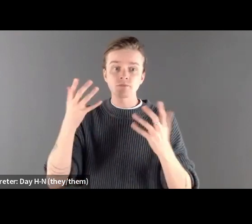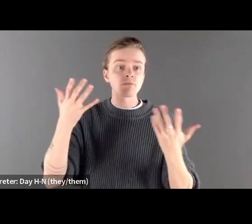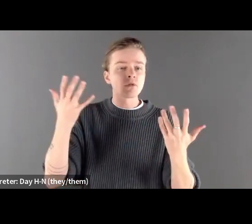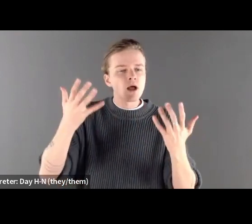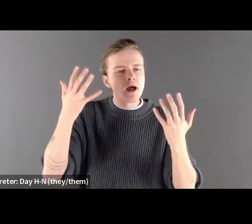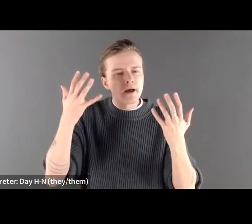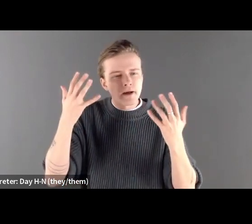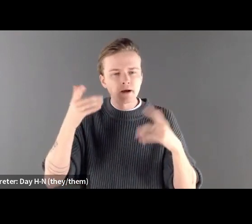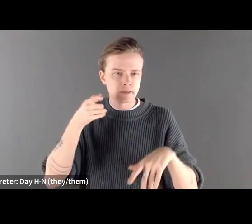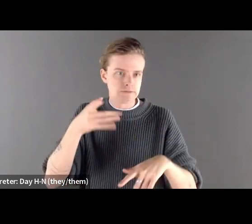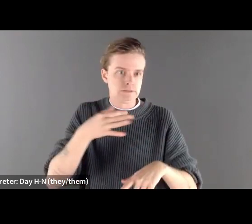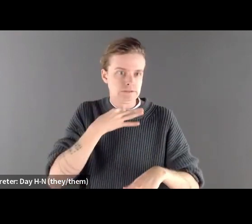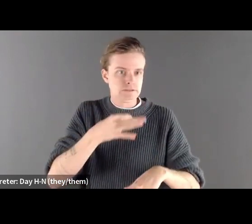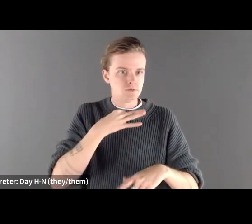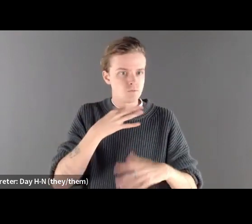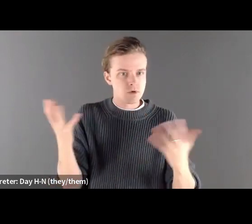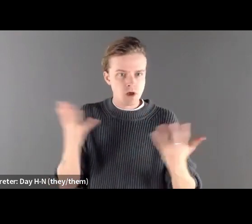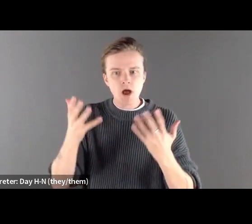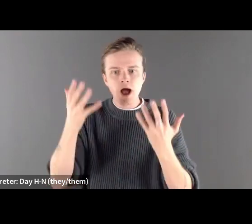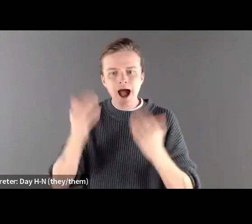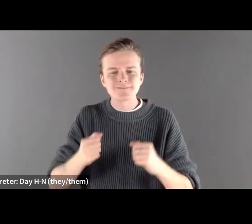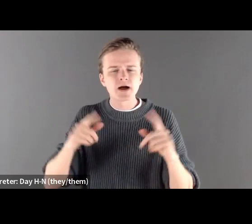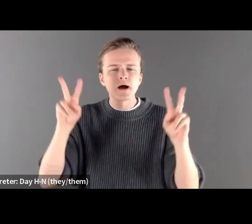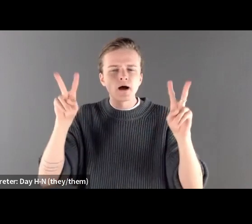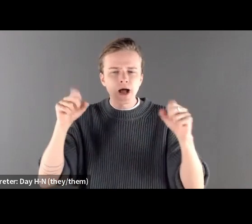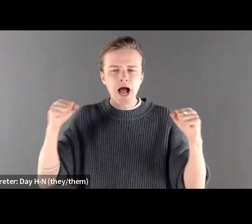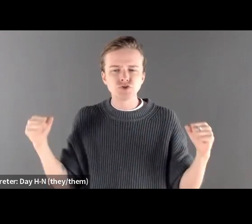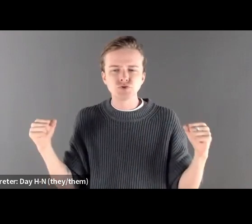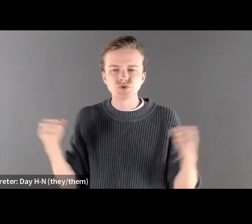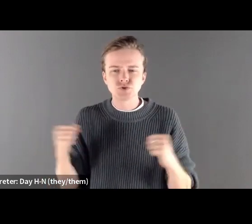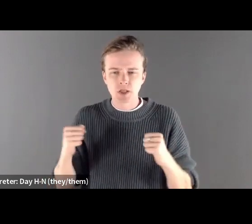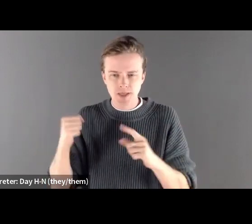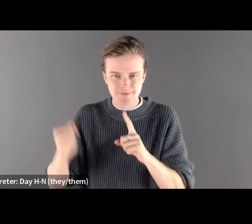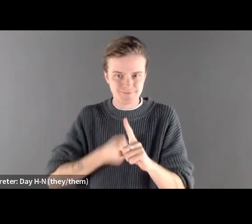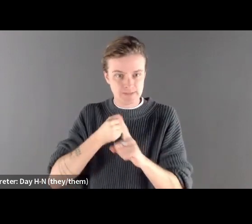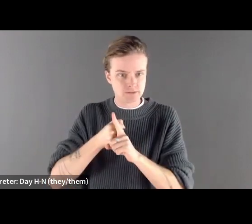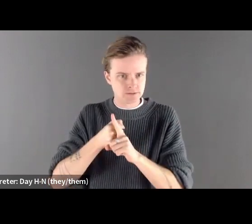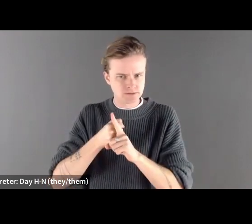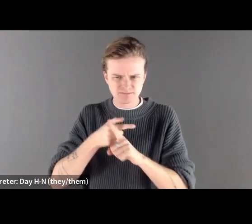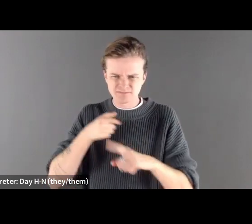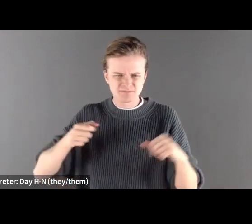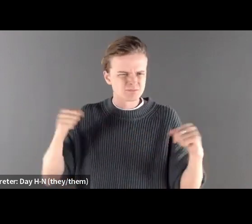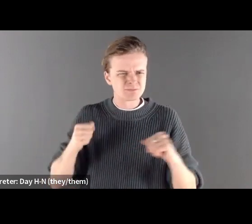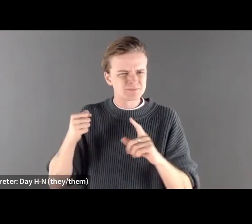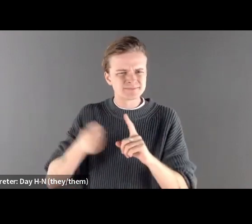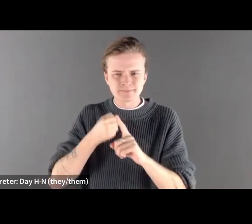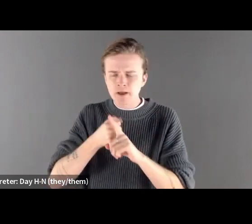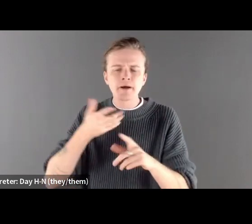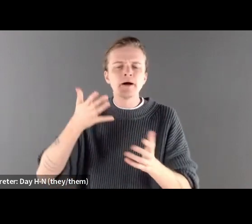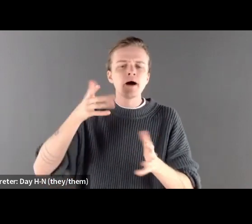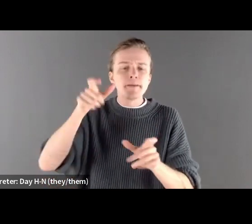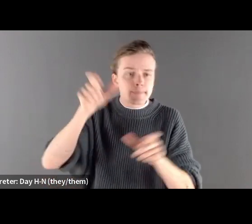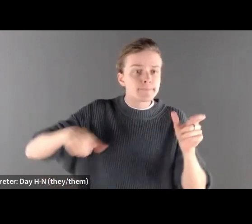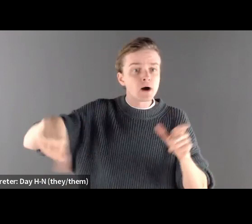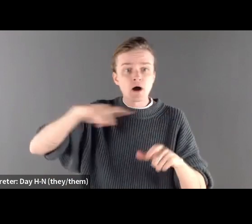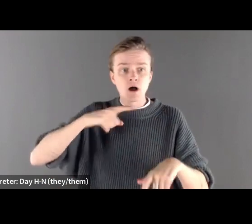people who believe they are subject to surveillance being less likely to exercise their basic right to protest